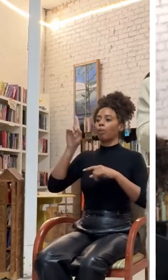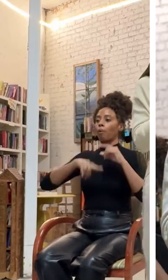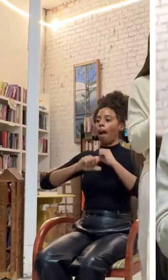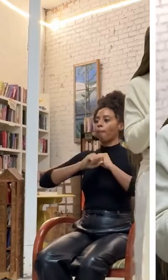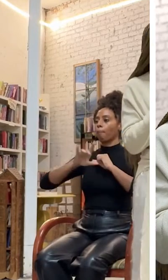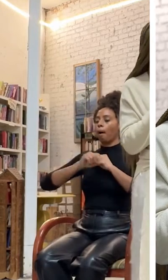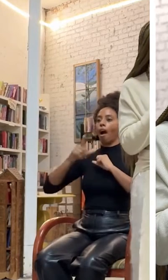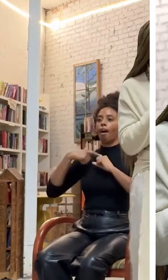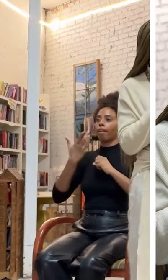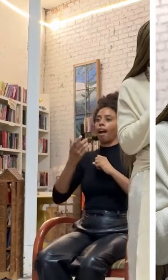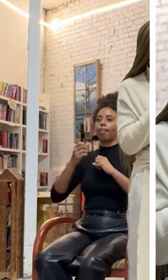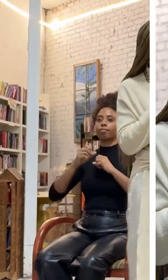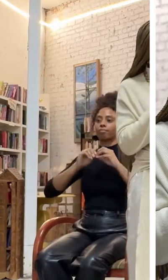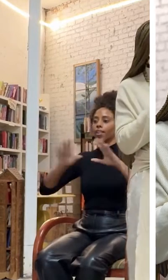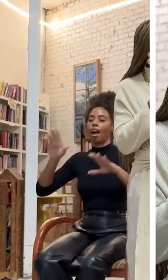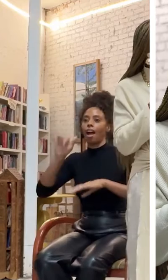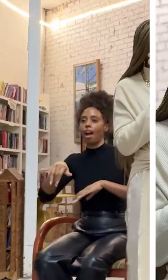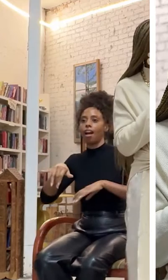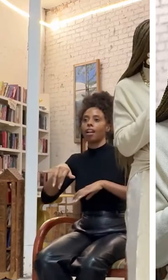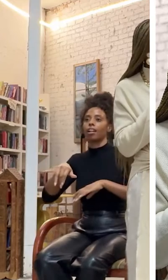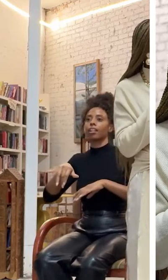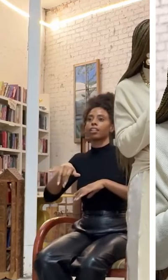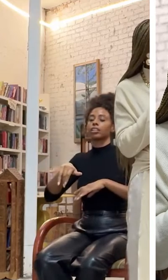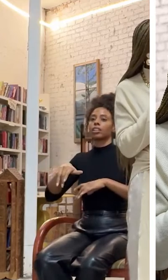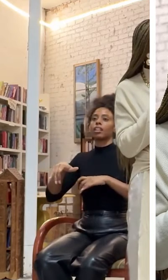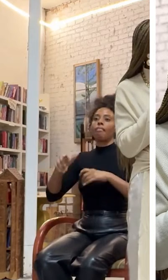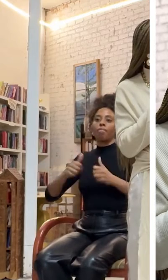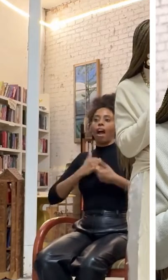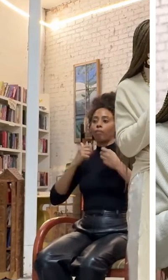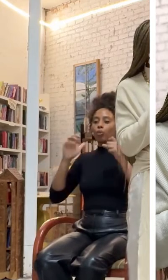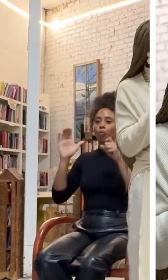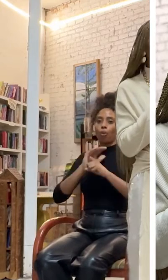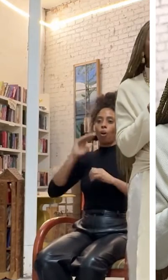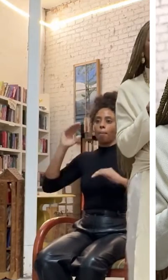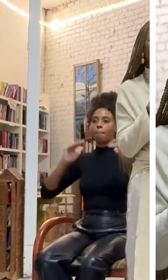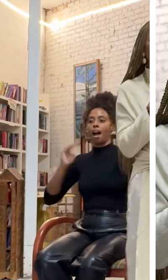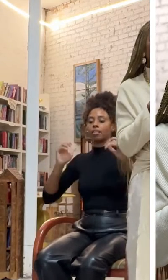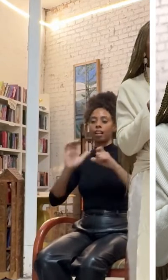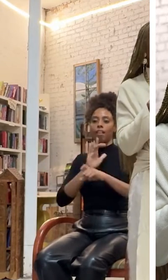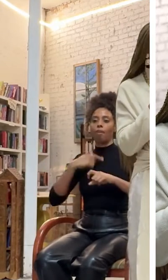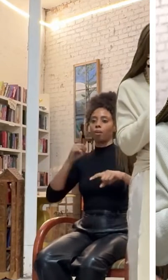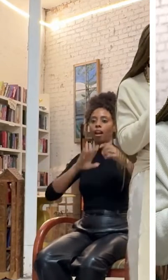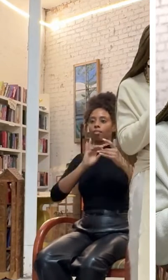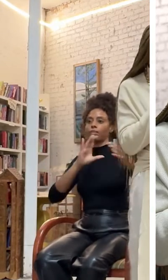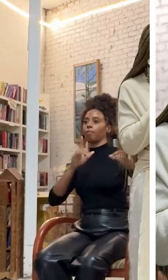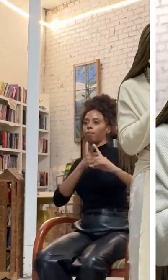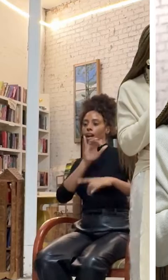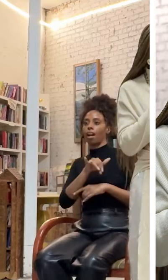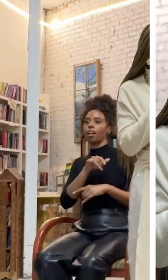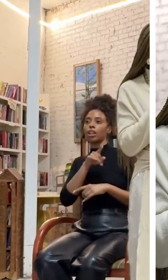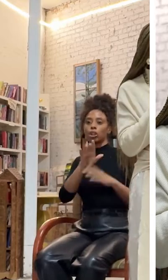don't divorce ourselves from the totality of what life is, right? And this book says